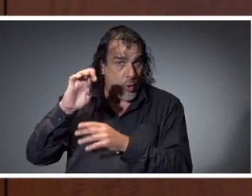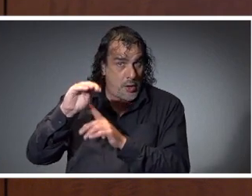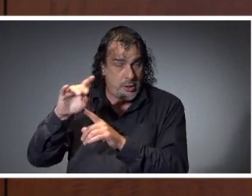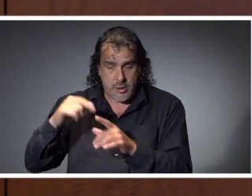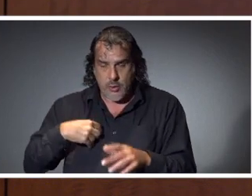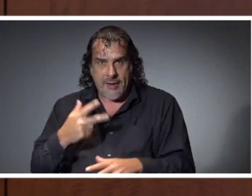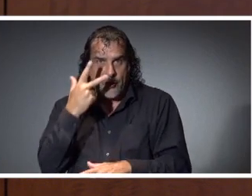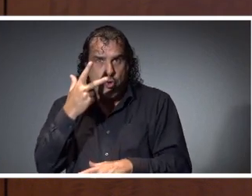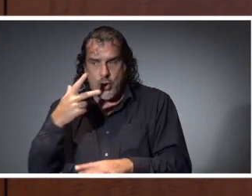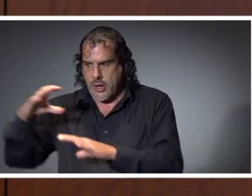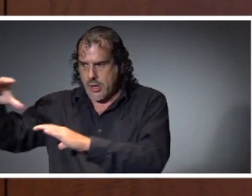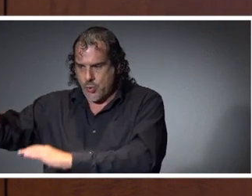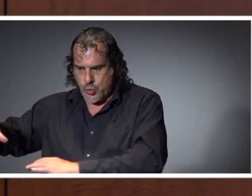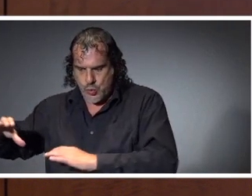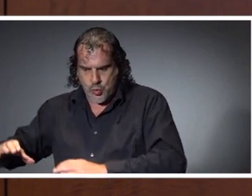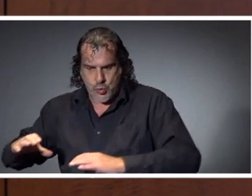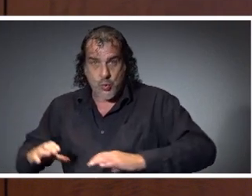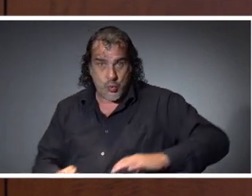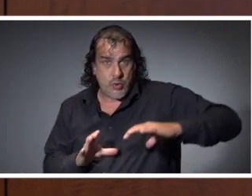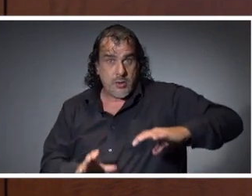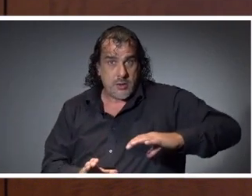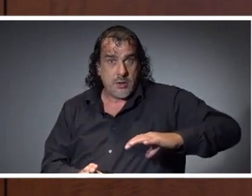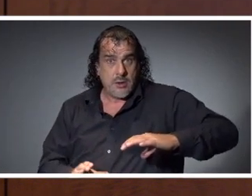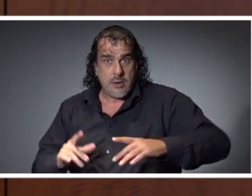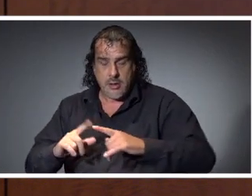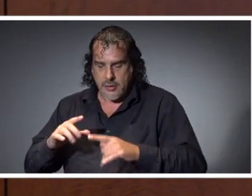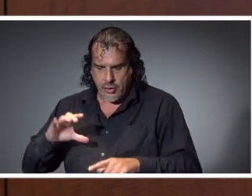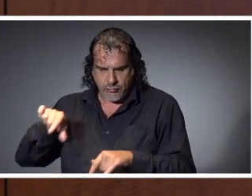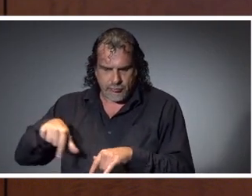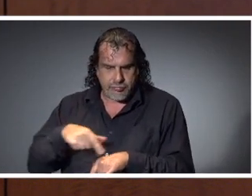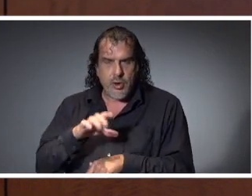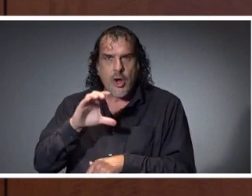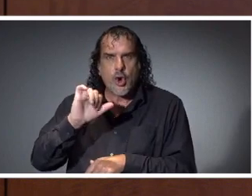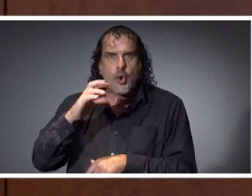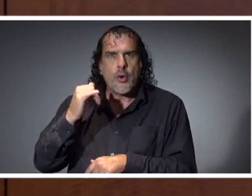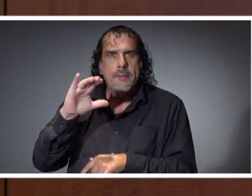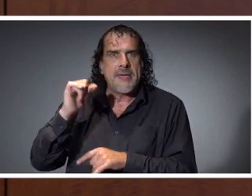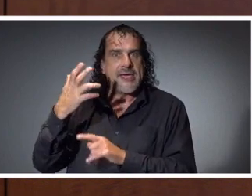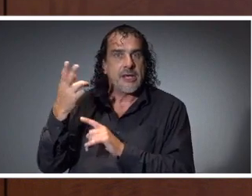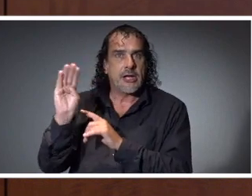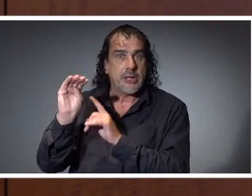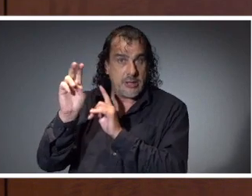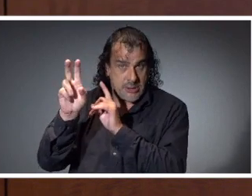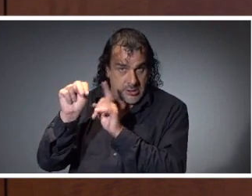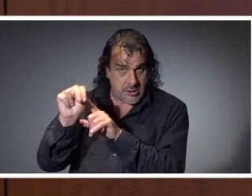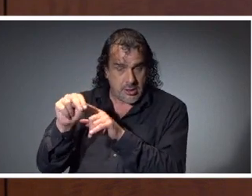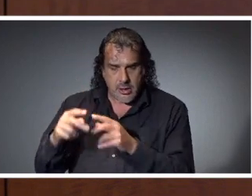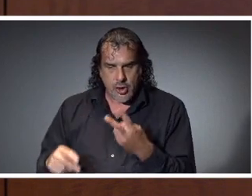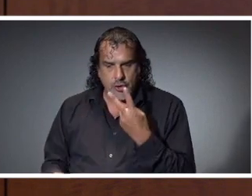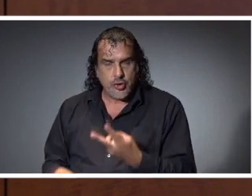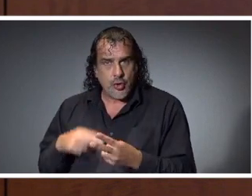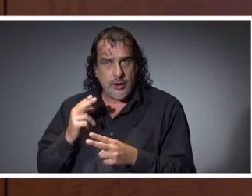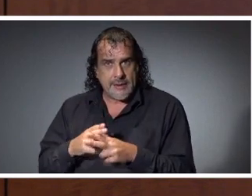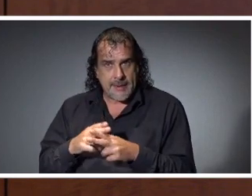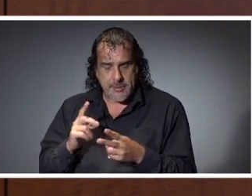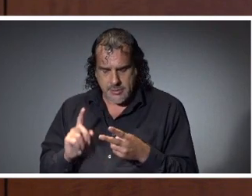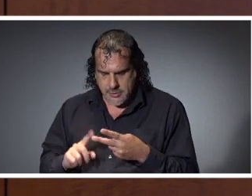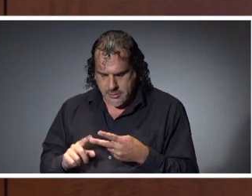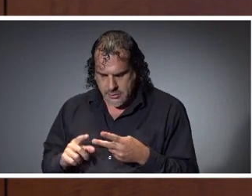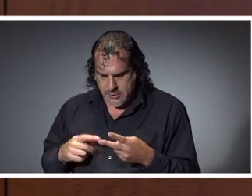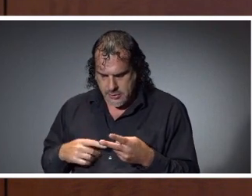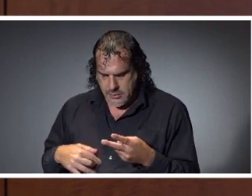are moving across and into the Caribbean Basin. Only two of those thus far have been named. The first one is